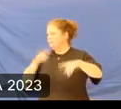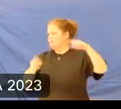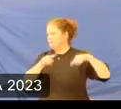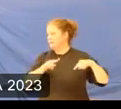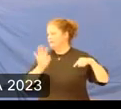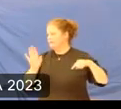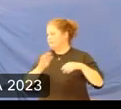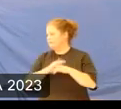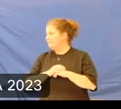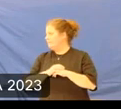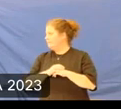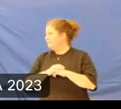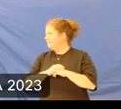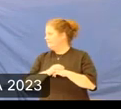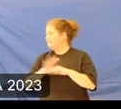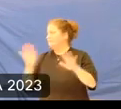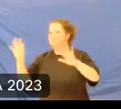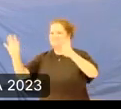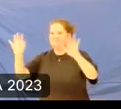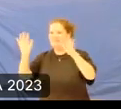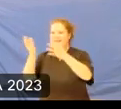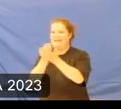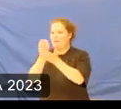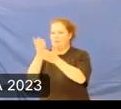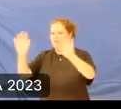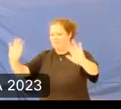you know that I'm just going through the strategy.